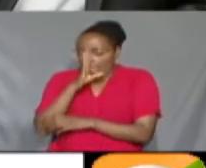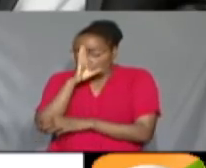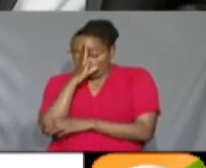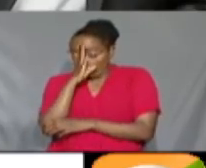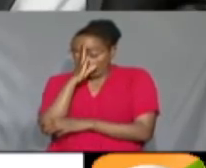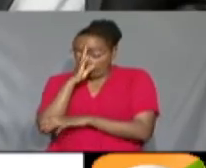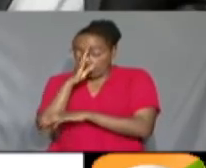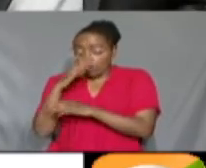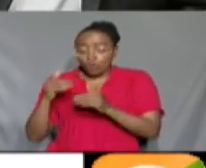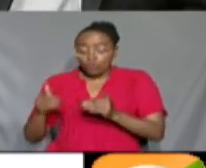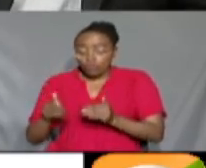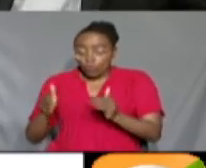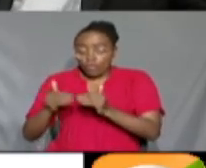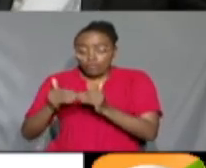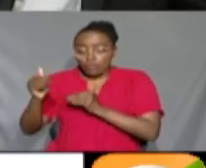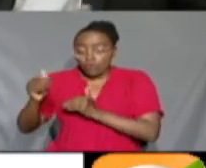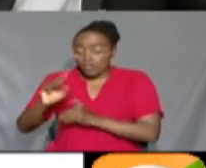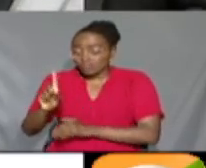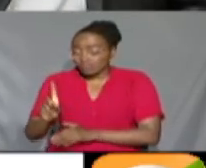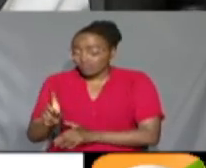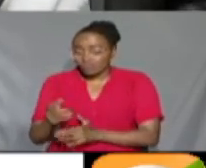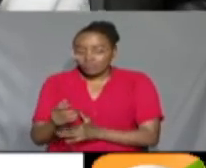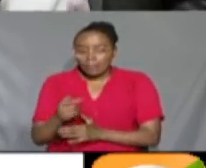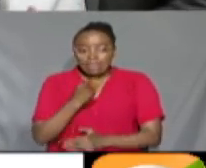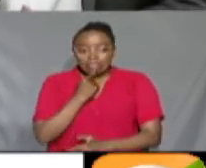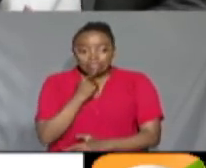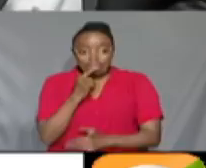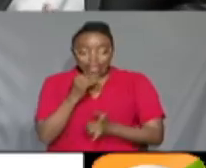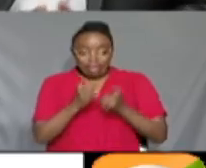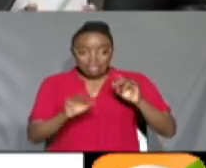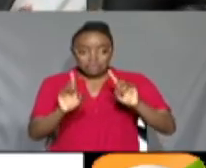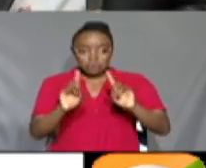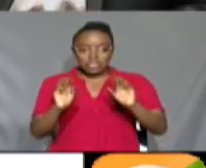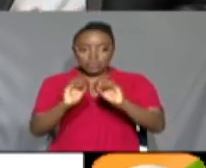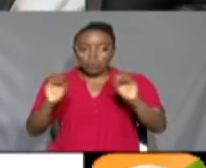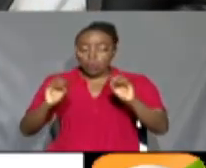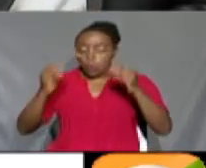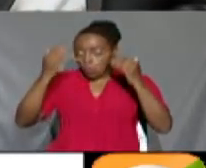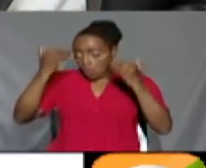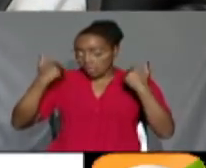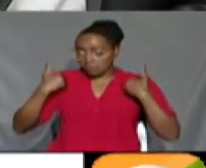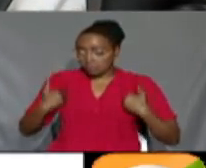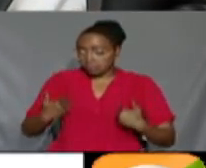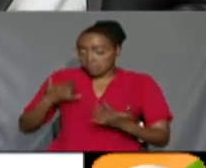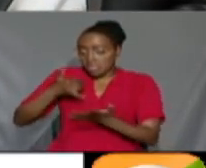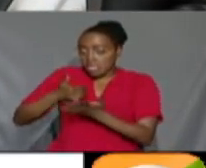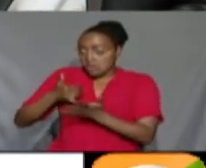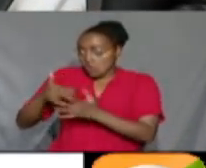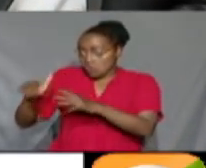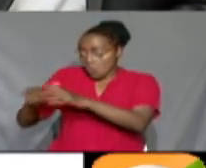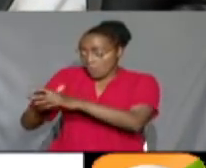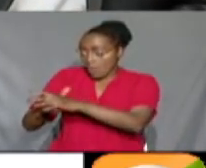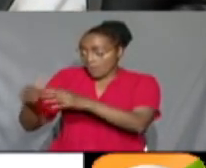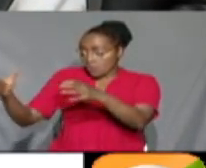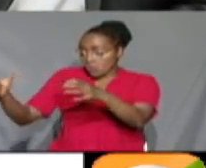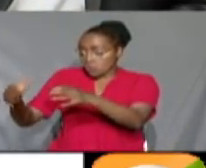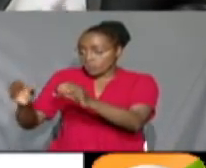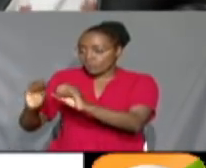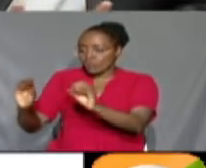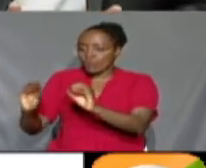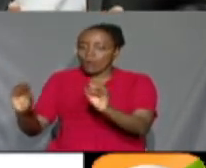forward. I can't tell you definitely when it will end, because I'm not part of the task force, but I presume